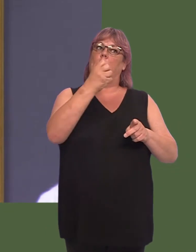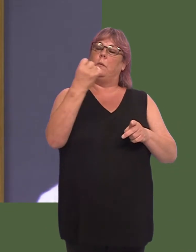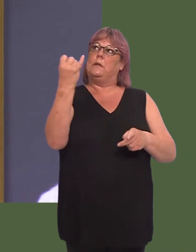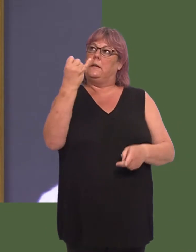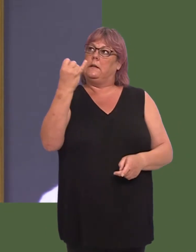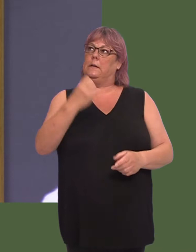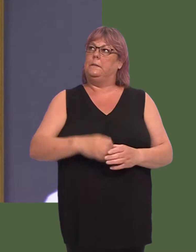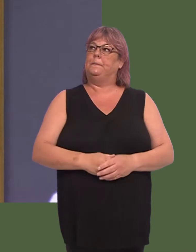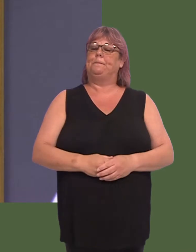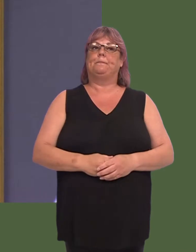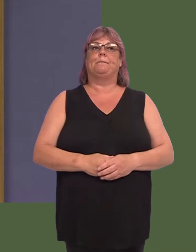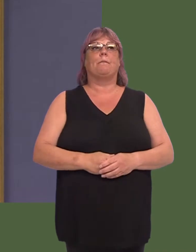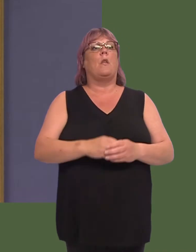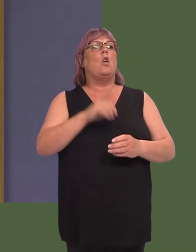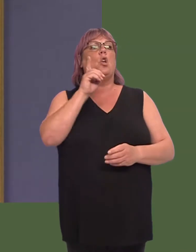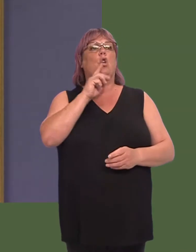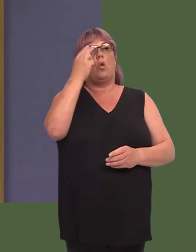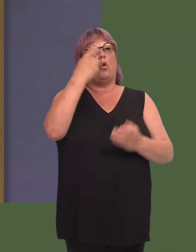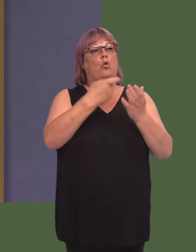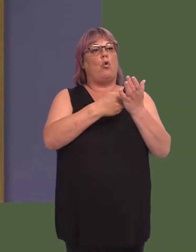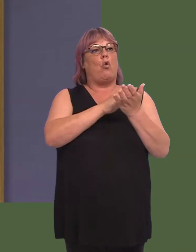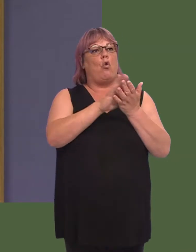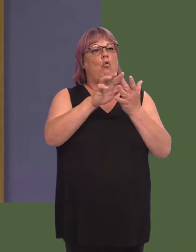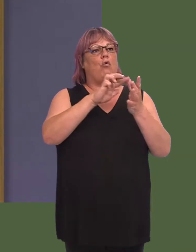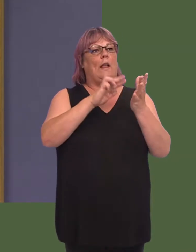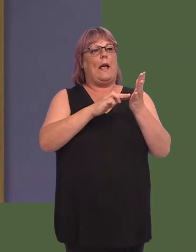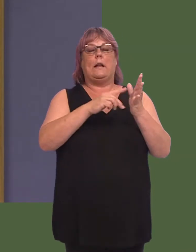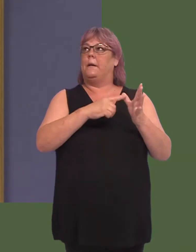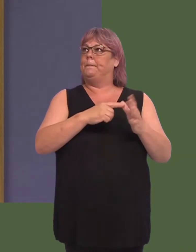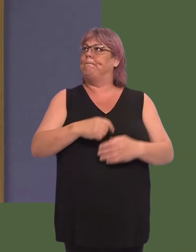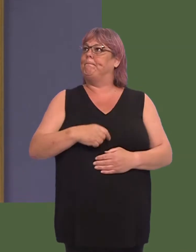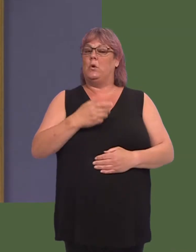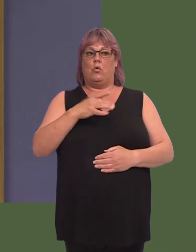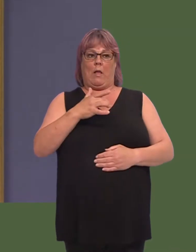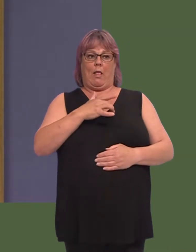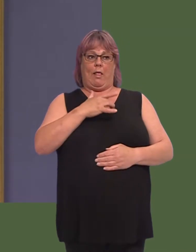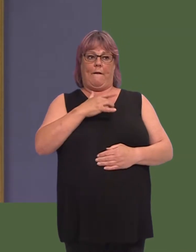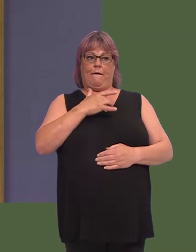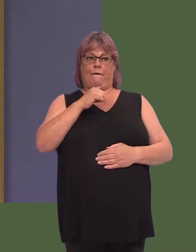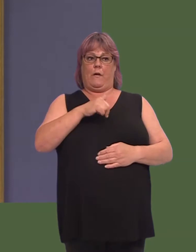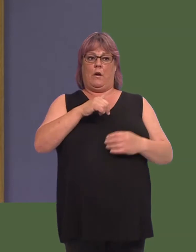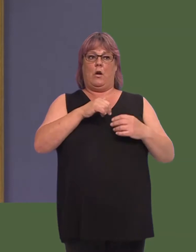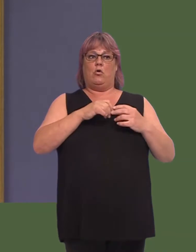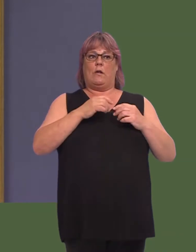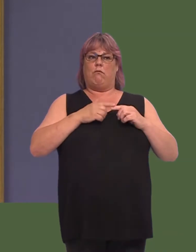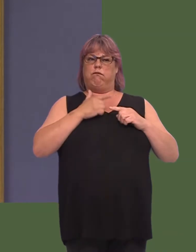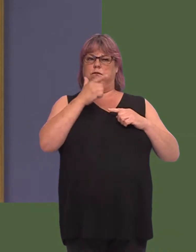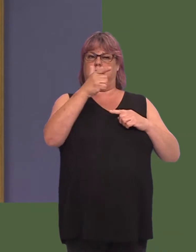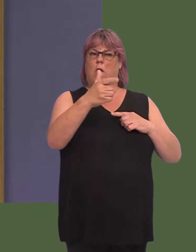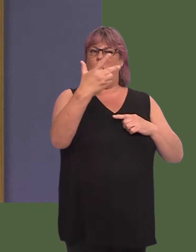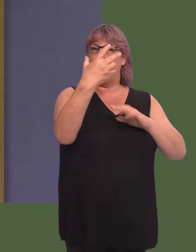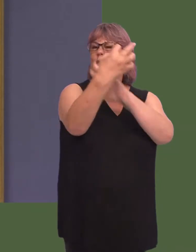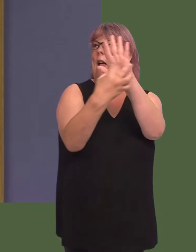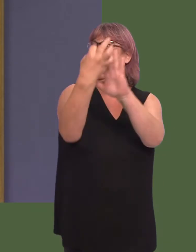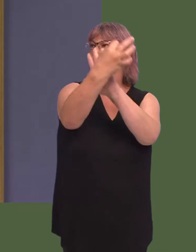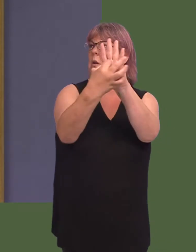in 2016. It emerged that Rihanna had to travel for 3 hours from her home to play